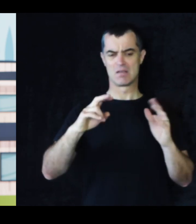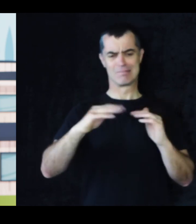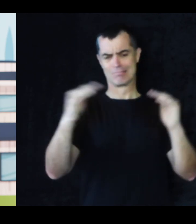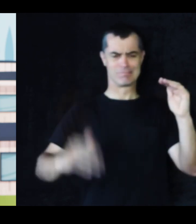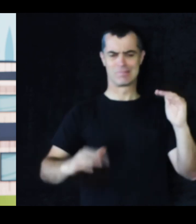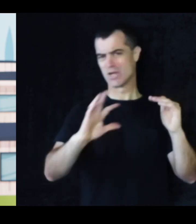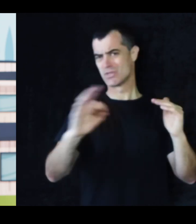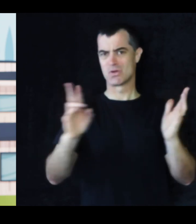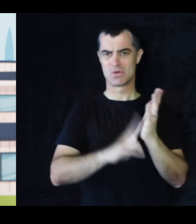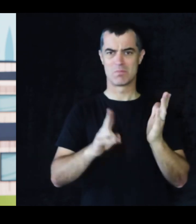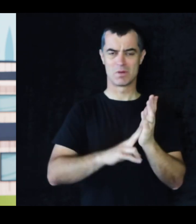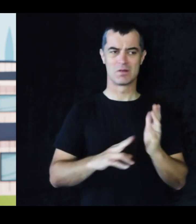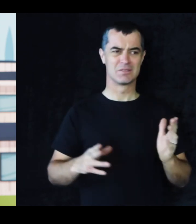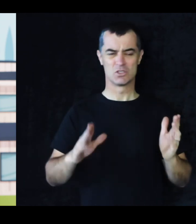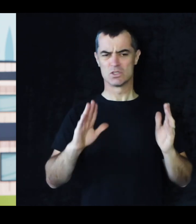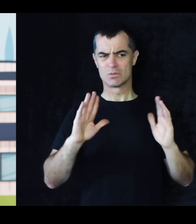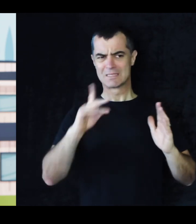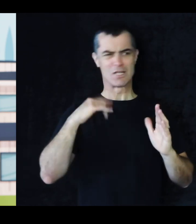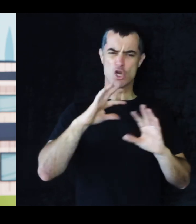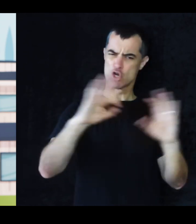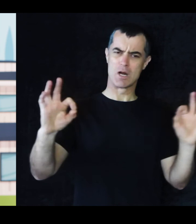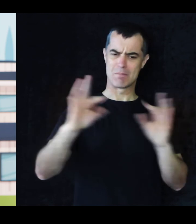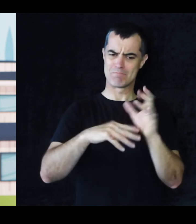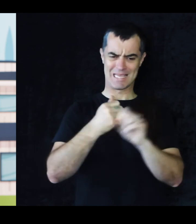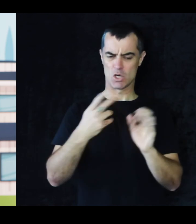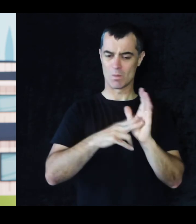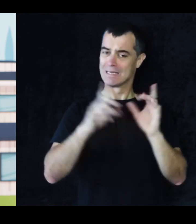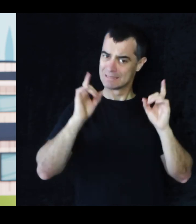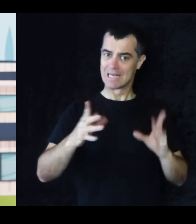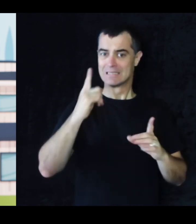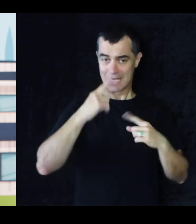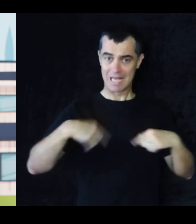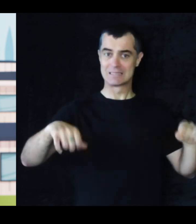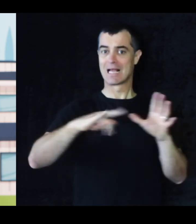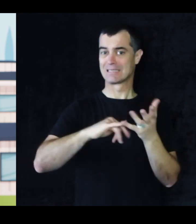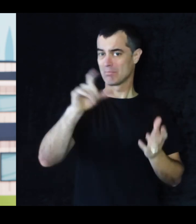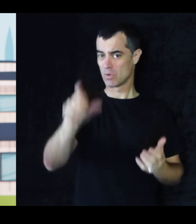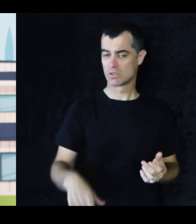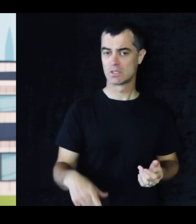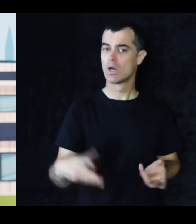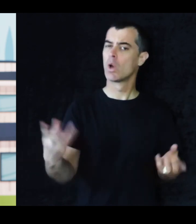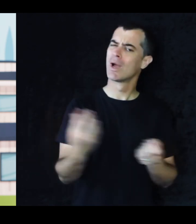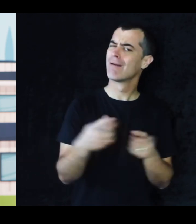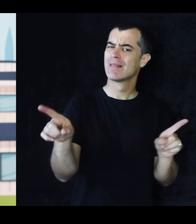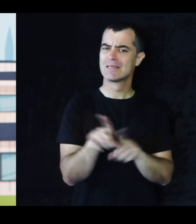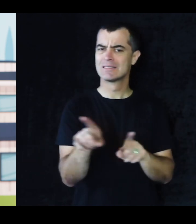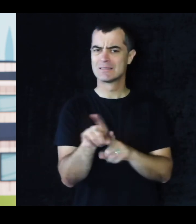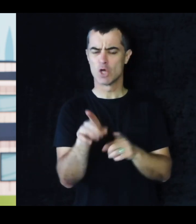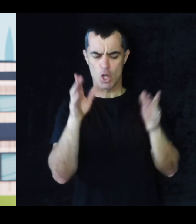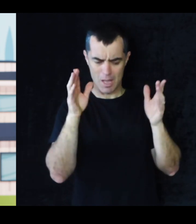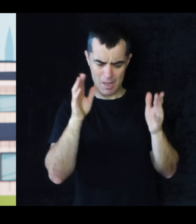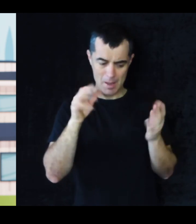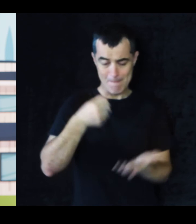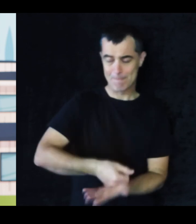as subnormal. Stop seeing us not being normal. Start seeing us as a person with